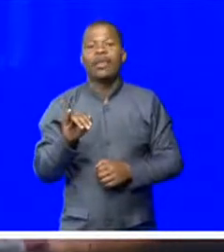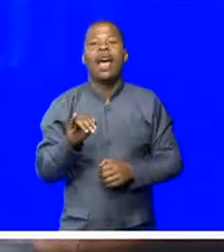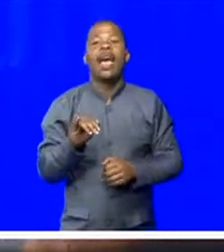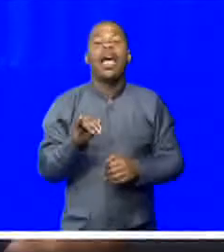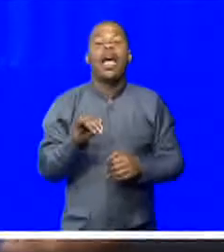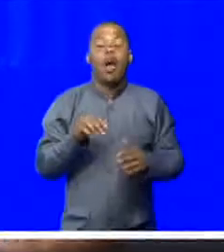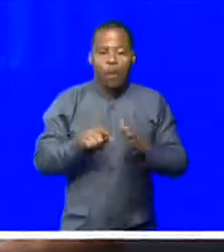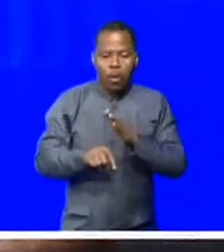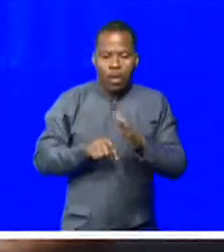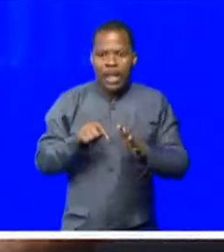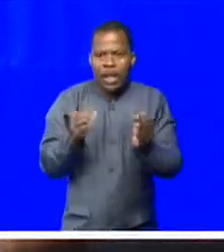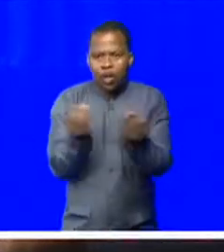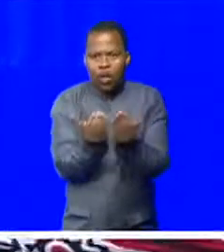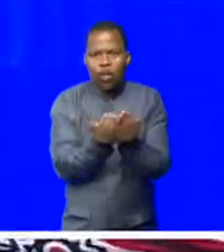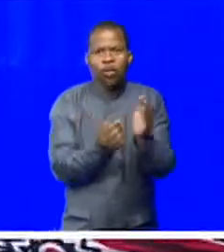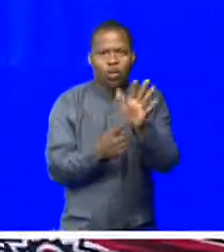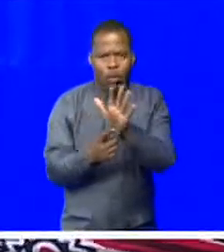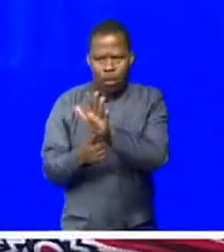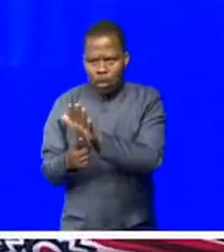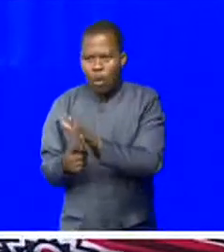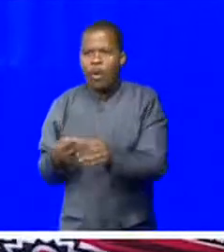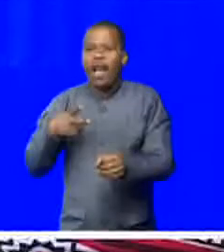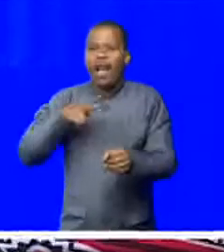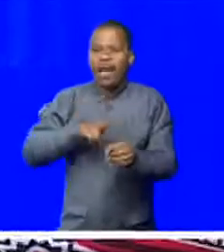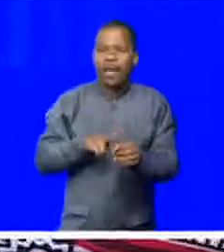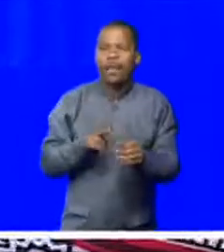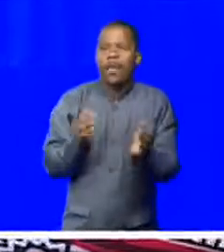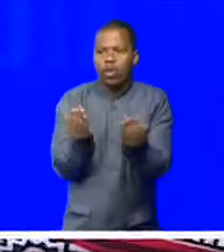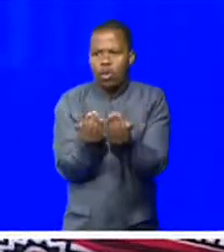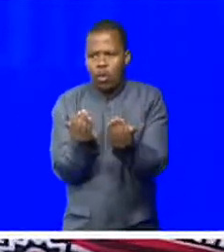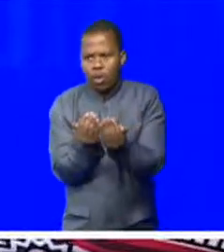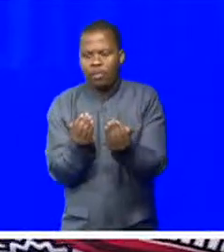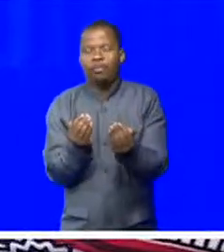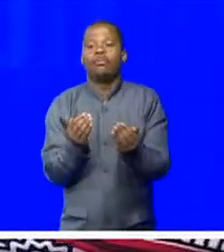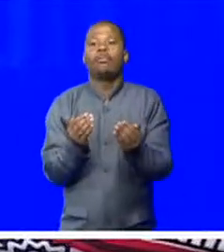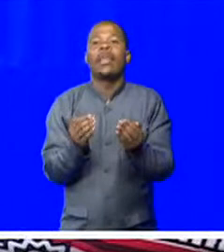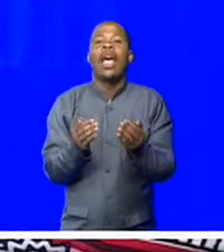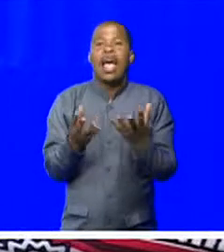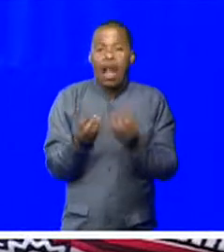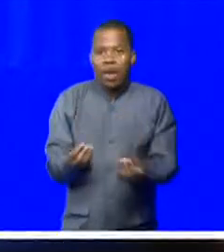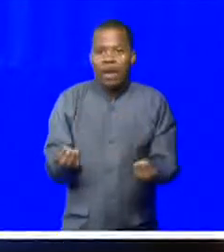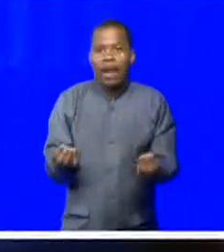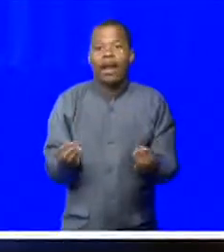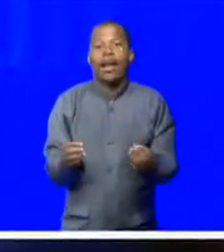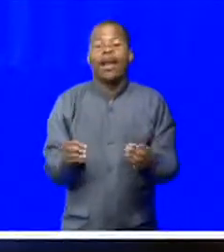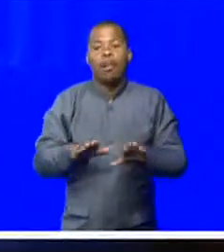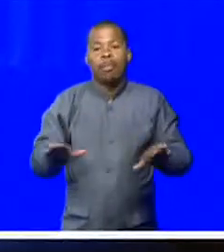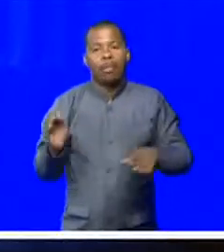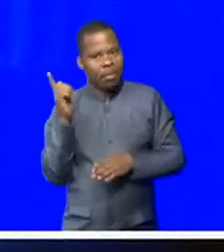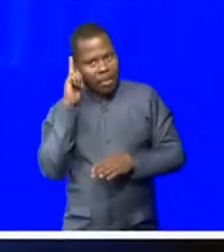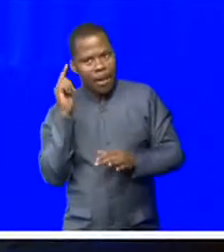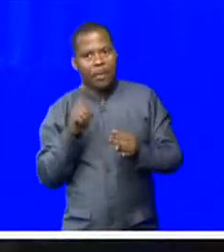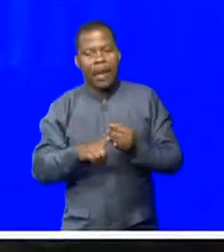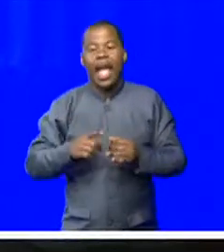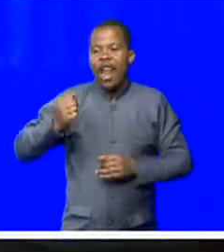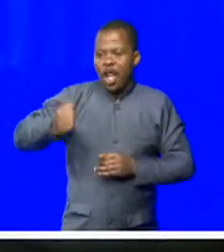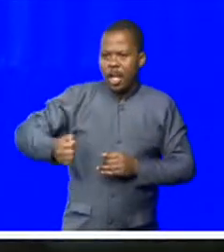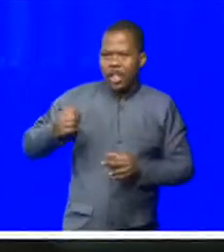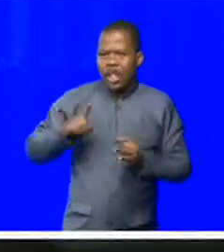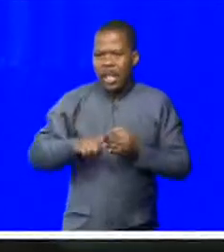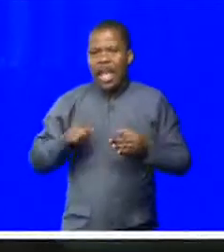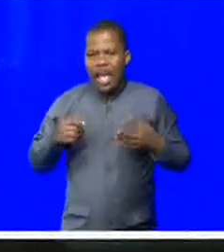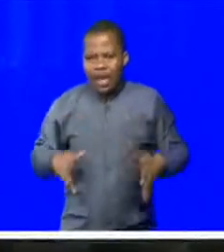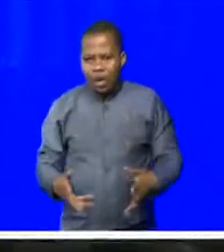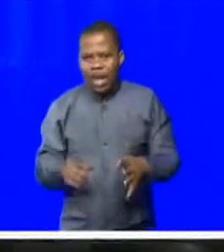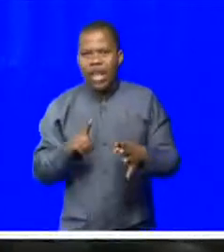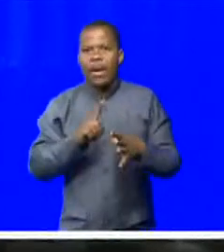school projects where he was shown around the school, including dormitories, the school's kitchen, agriculture department, science